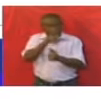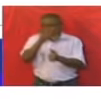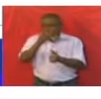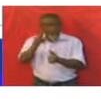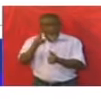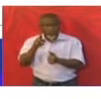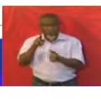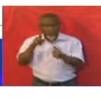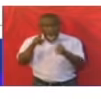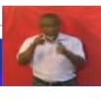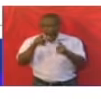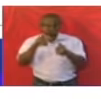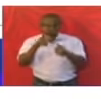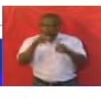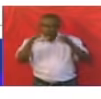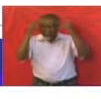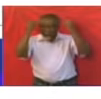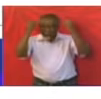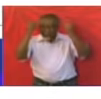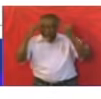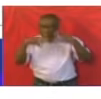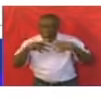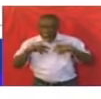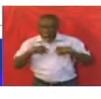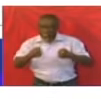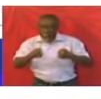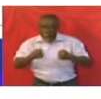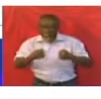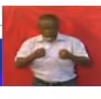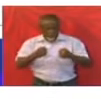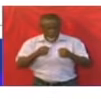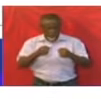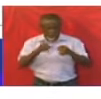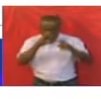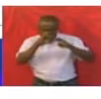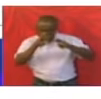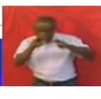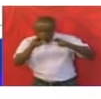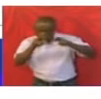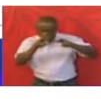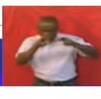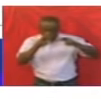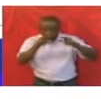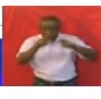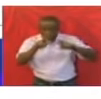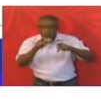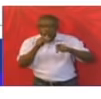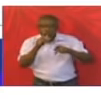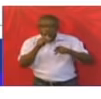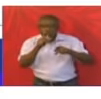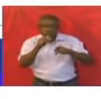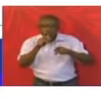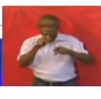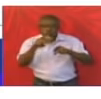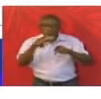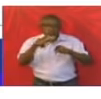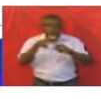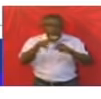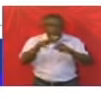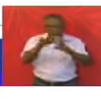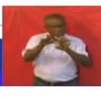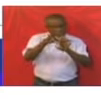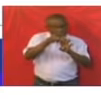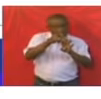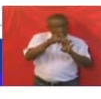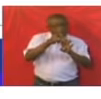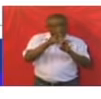Health monitoring the statistics on people who have been infected with the virus, but who are not vaccinated and are being